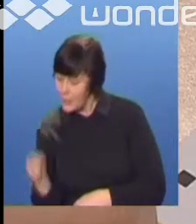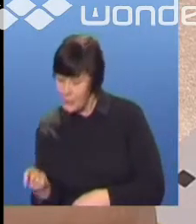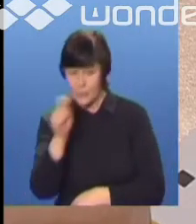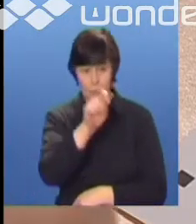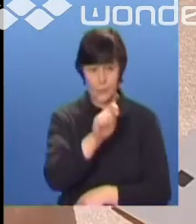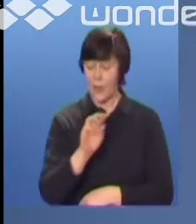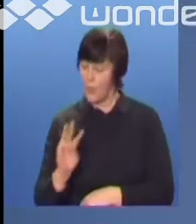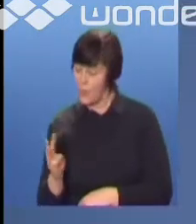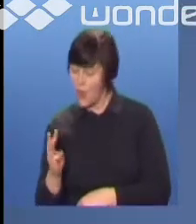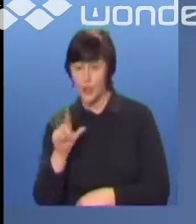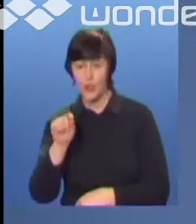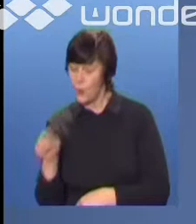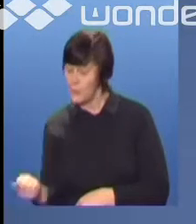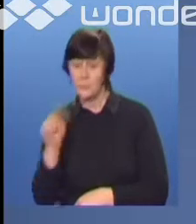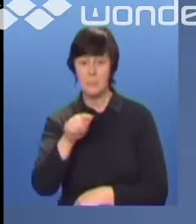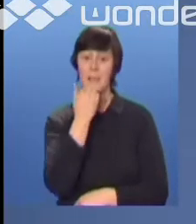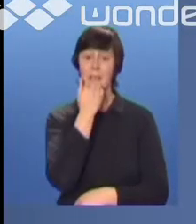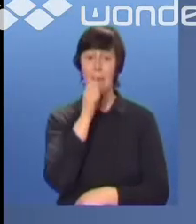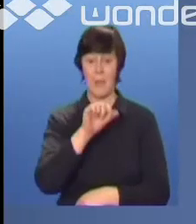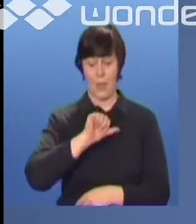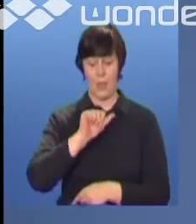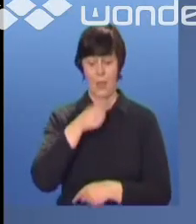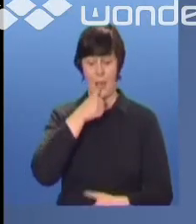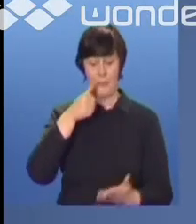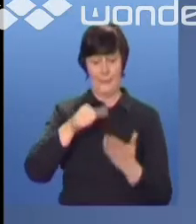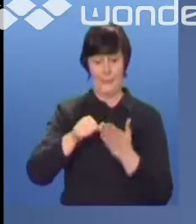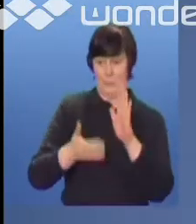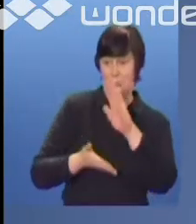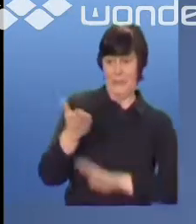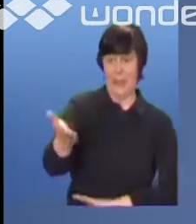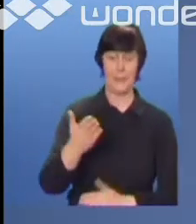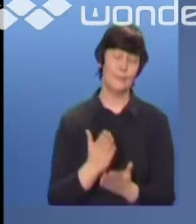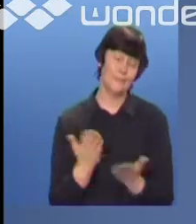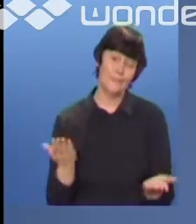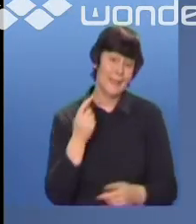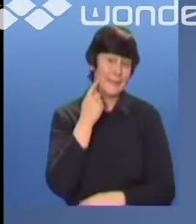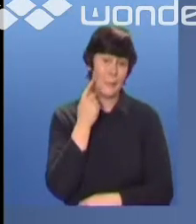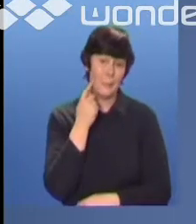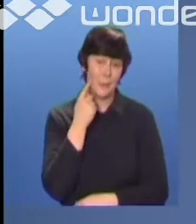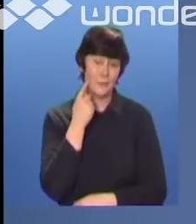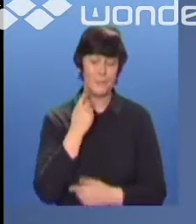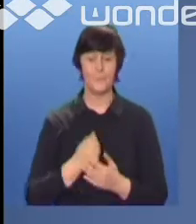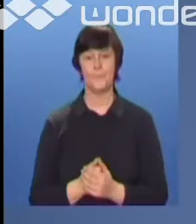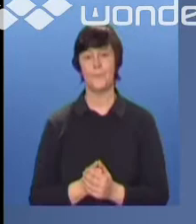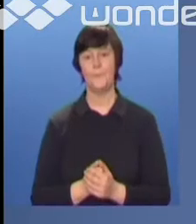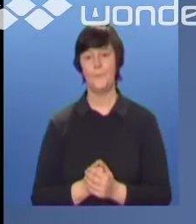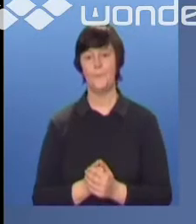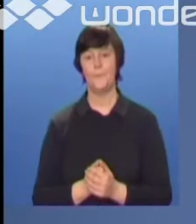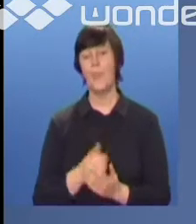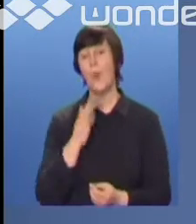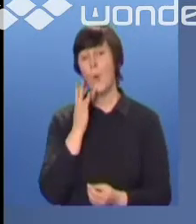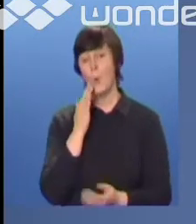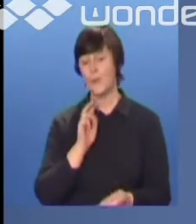other choices. Put a stamp on the self-addressed coupon and pop it in the post to Locata. It's as simple as that. Now, you'll be